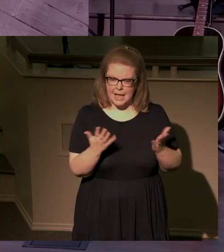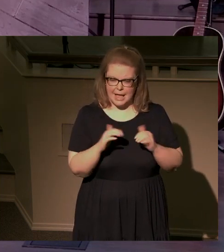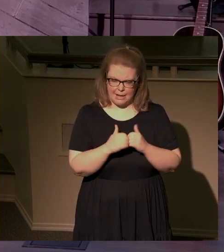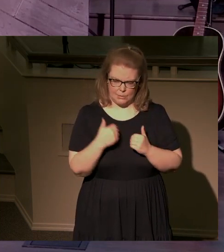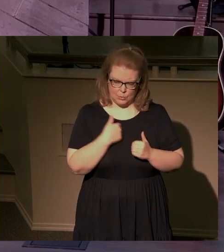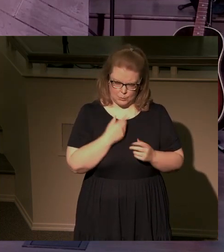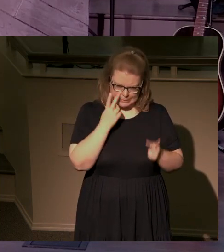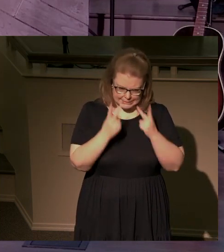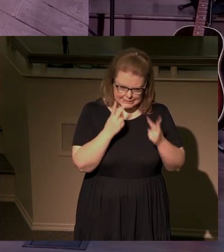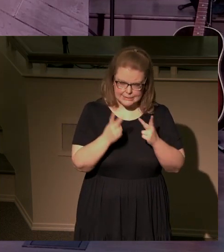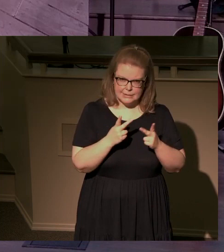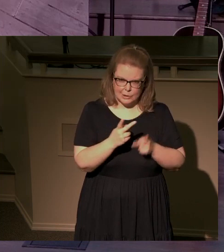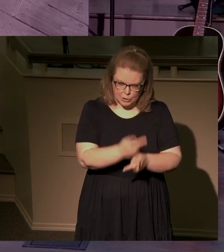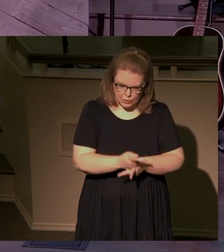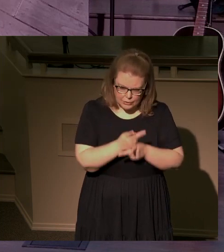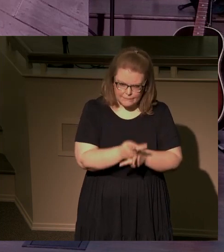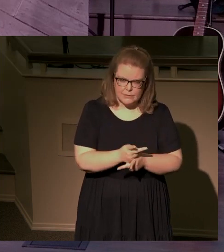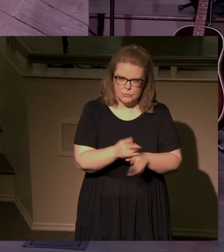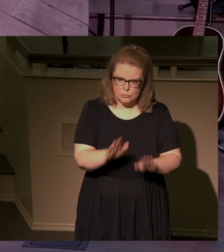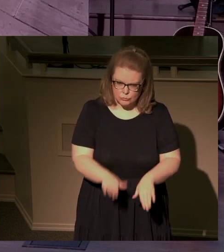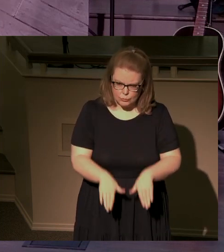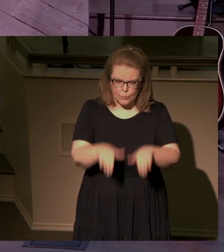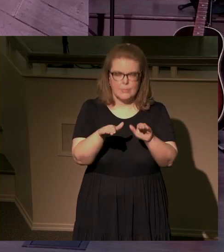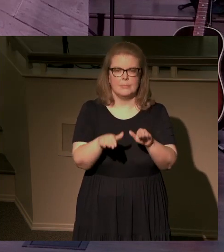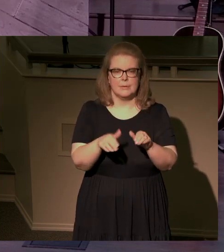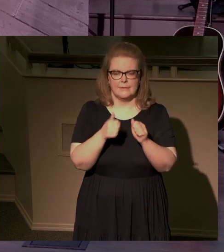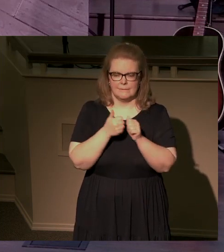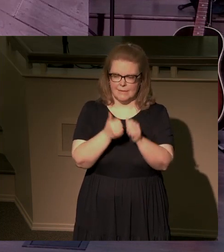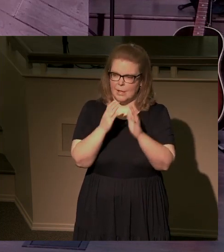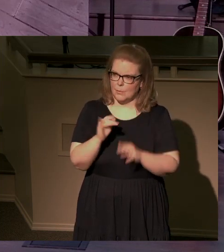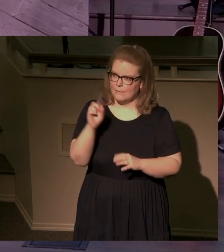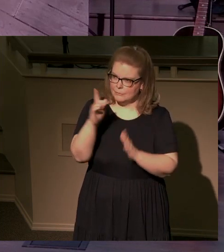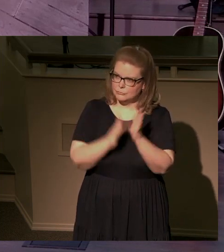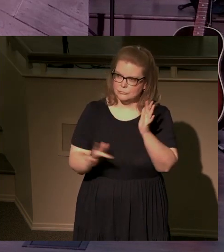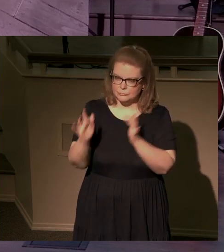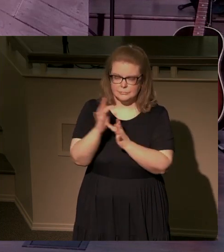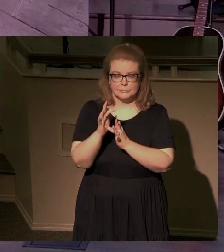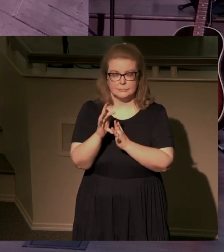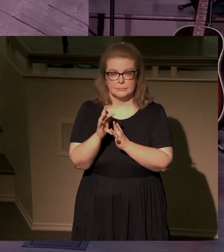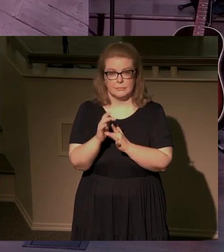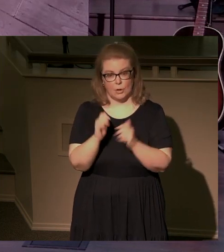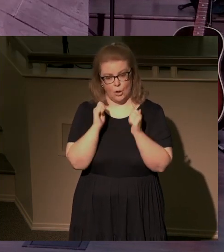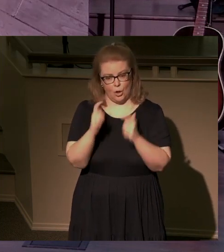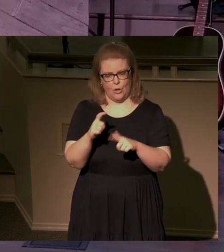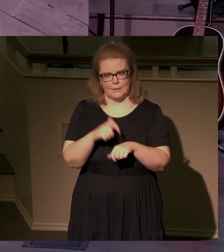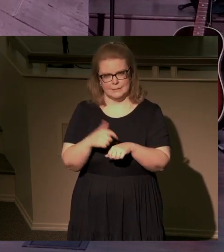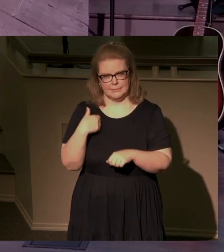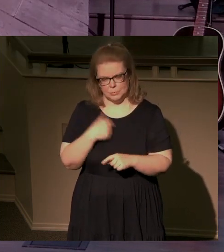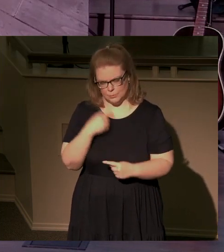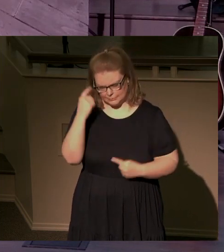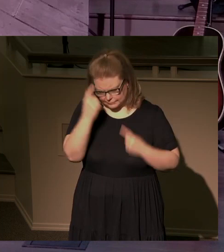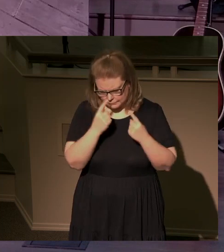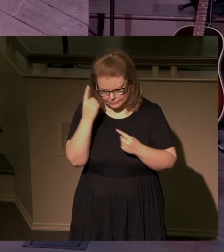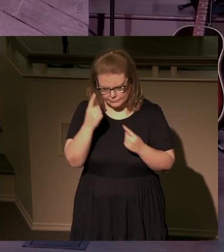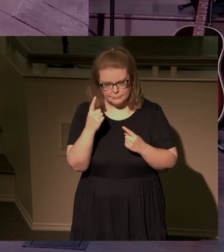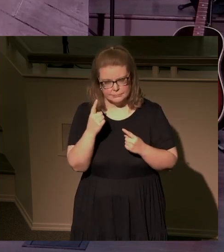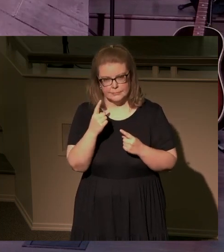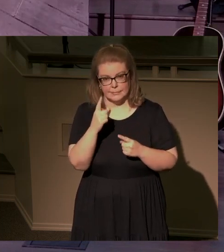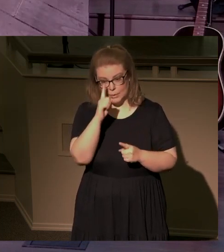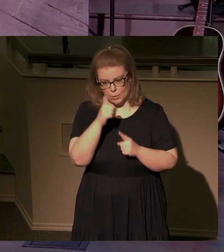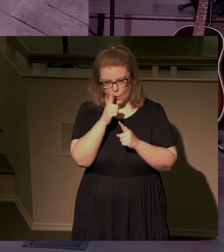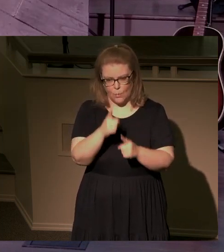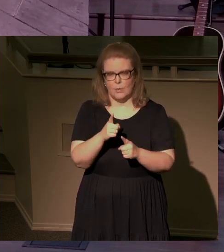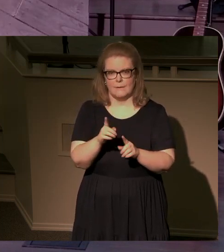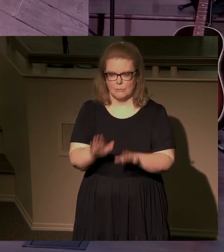and cultivate and steward you to be adult followers of Christ? But at all times, we have in our mind this goal of raising